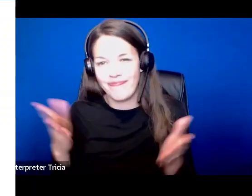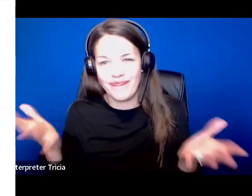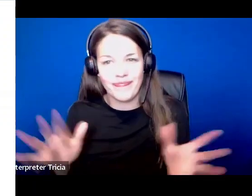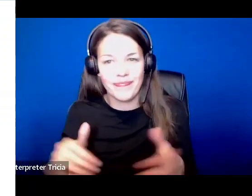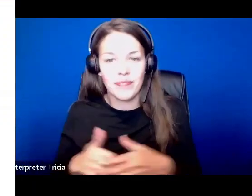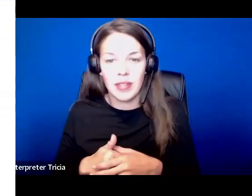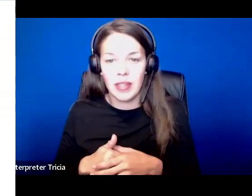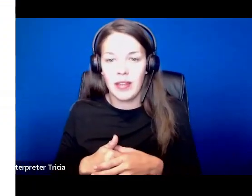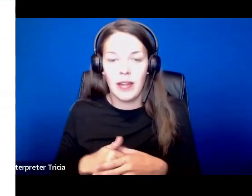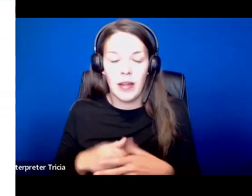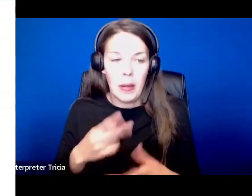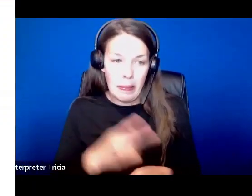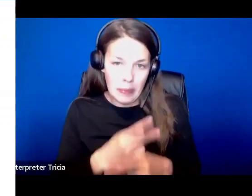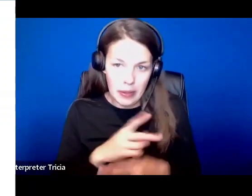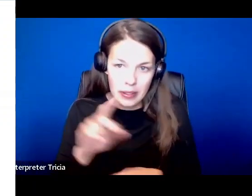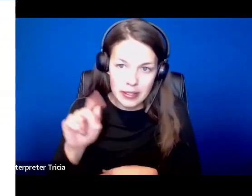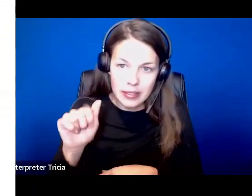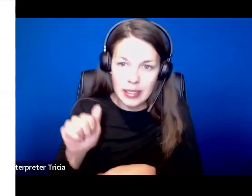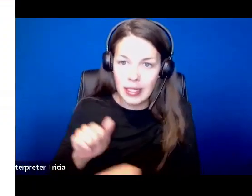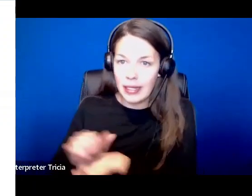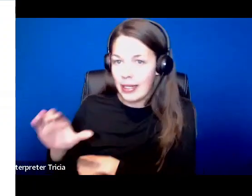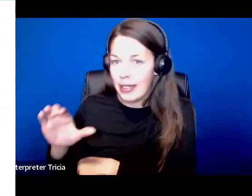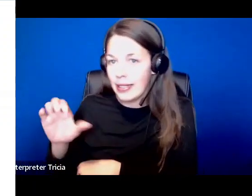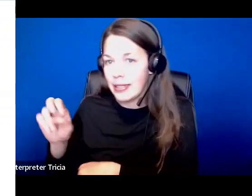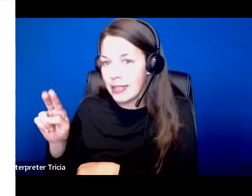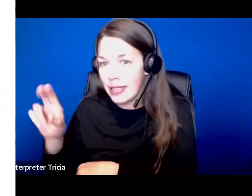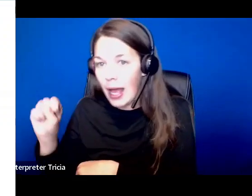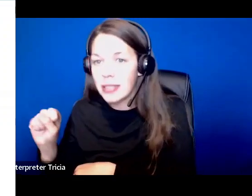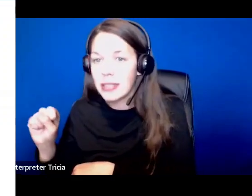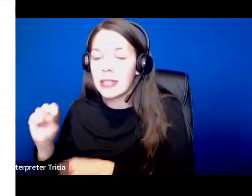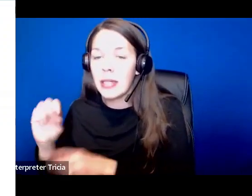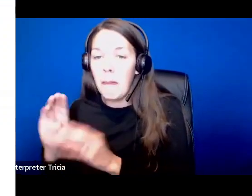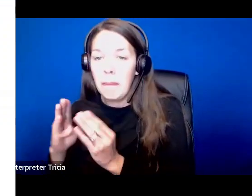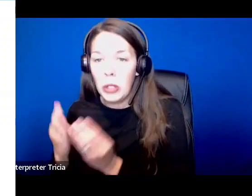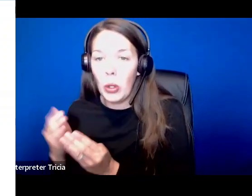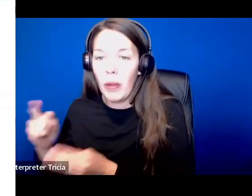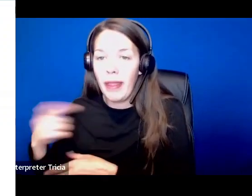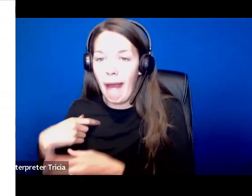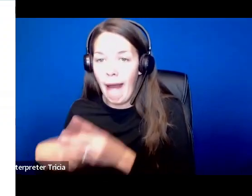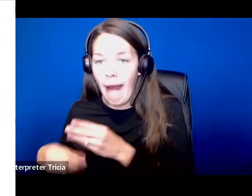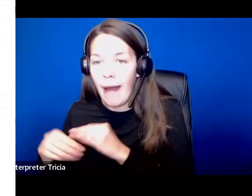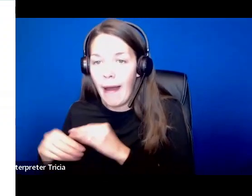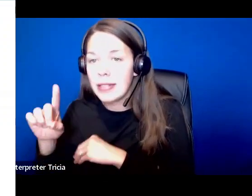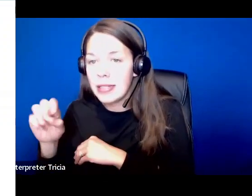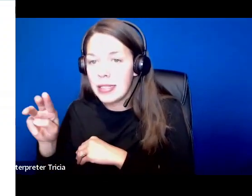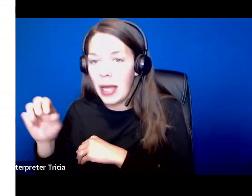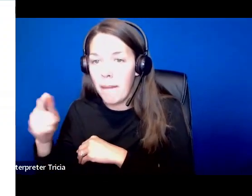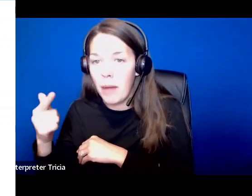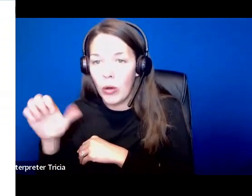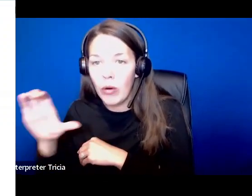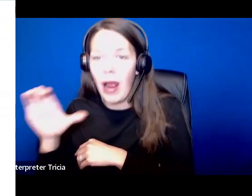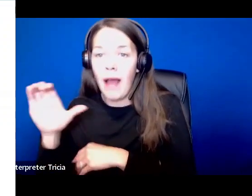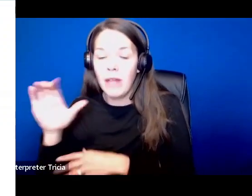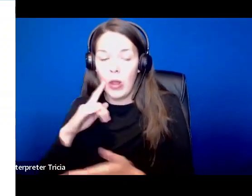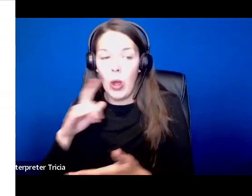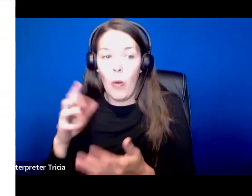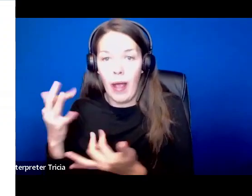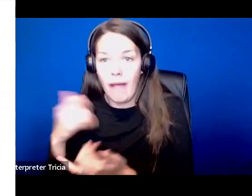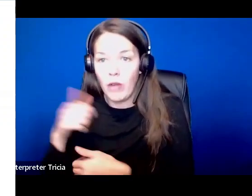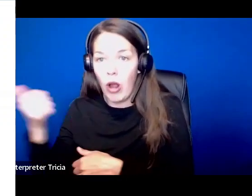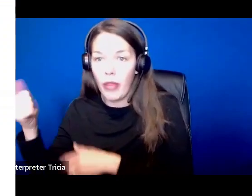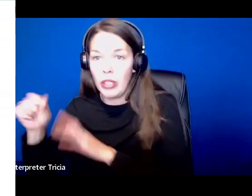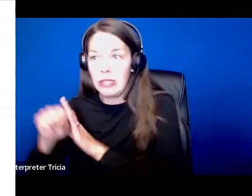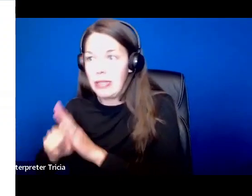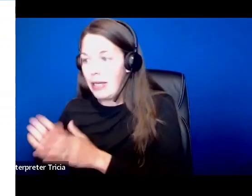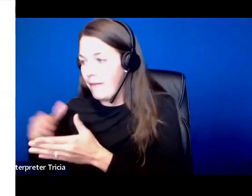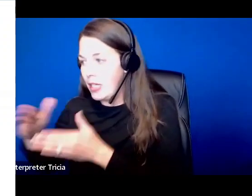we produce these data, we send it to the Census Bureau, they add the demographic information to it, and then they wait for all the other states to get it done, and then they publish it. And